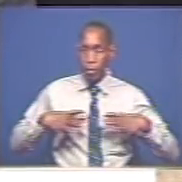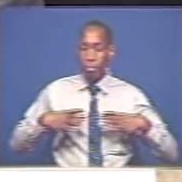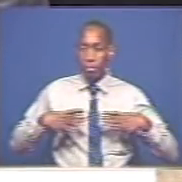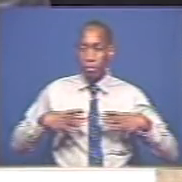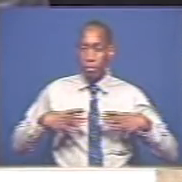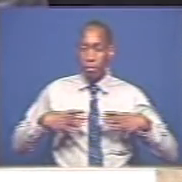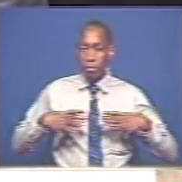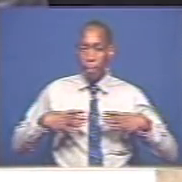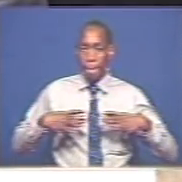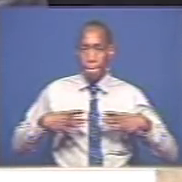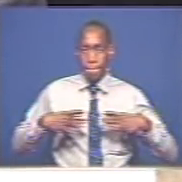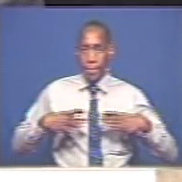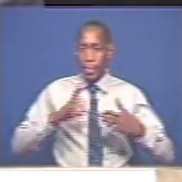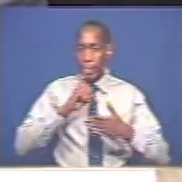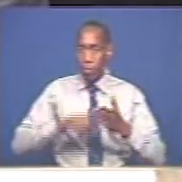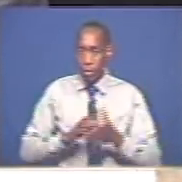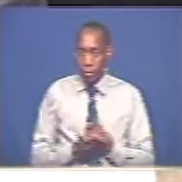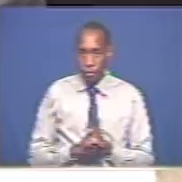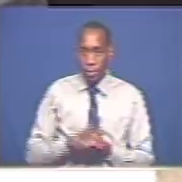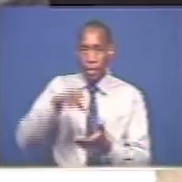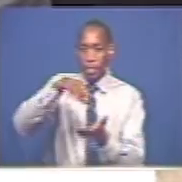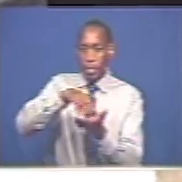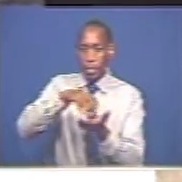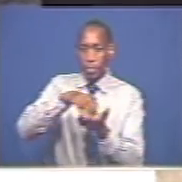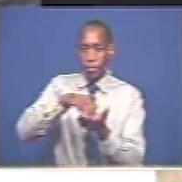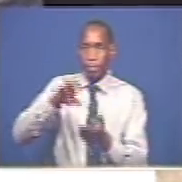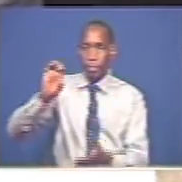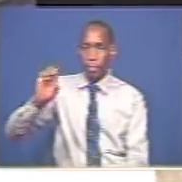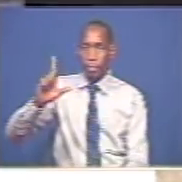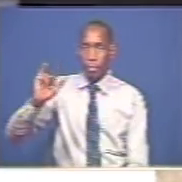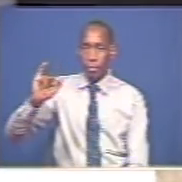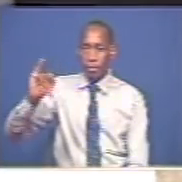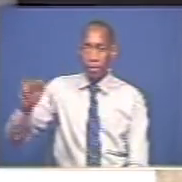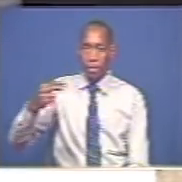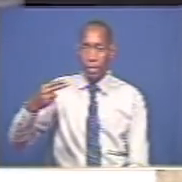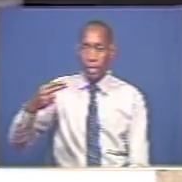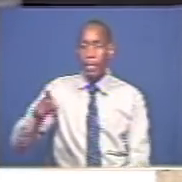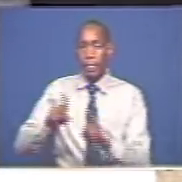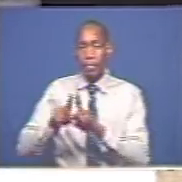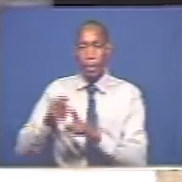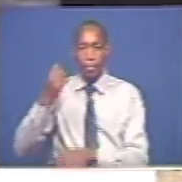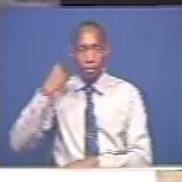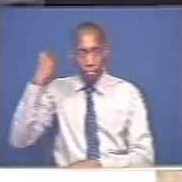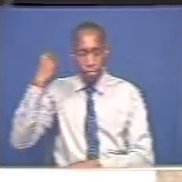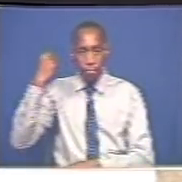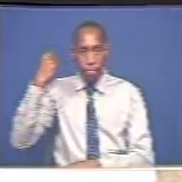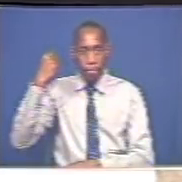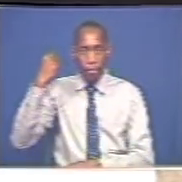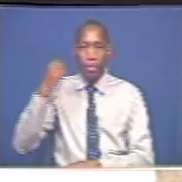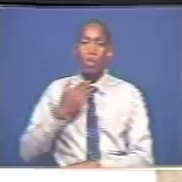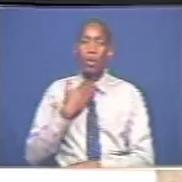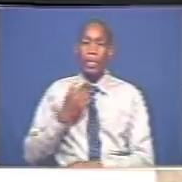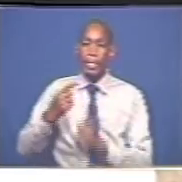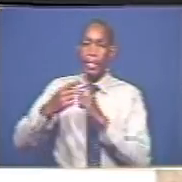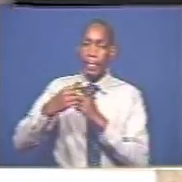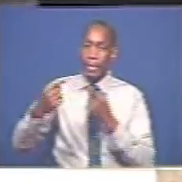point, mm-hmm. they, I would say, like the case of Elijah, it was almost suicidal ideation. He was wanting to kill